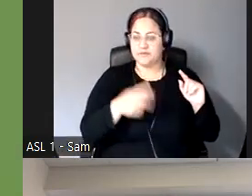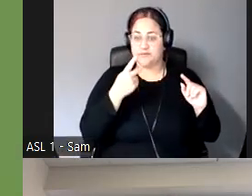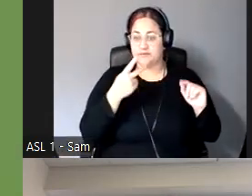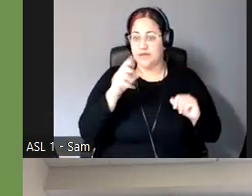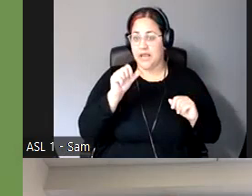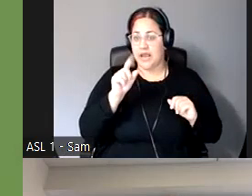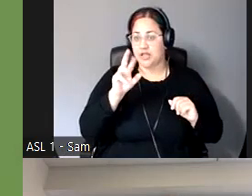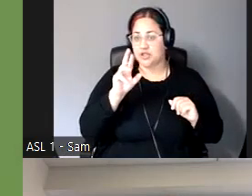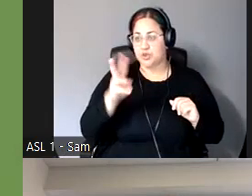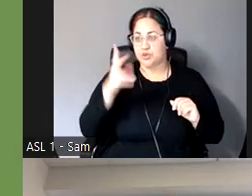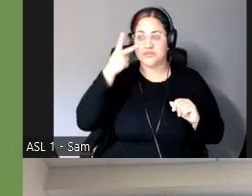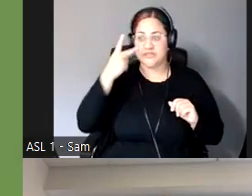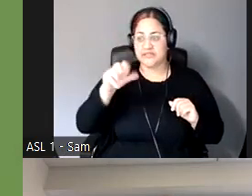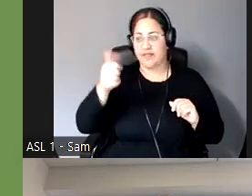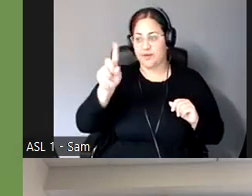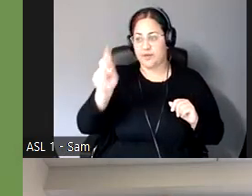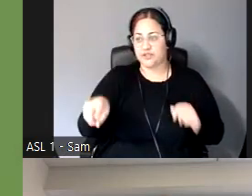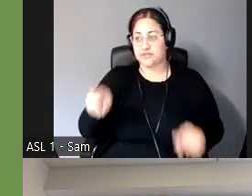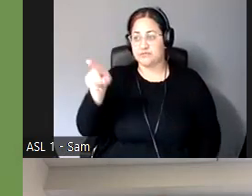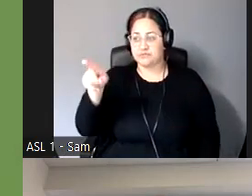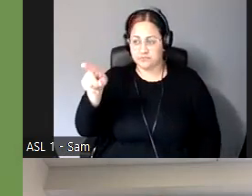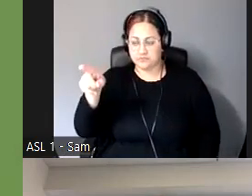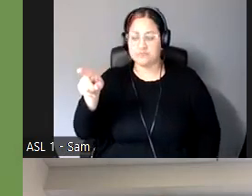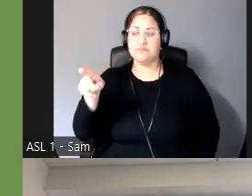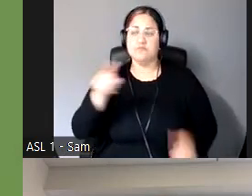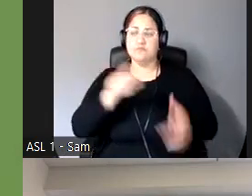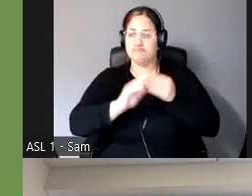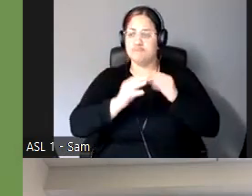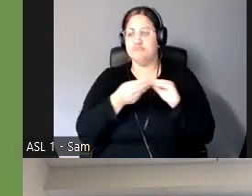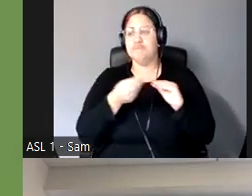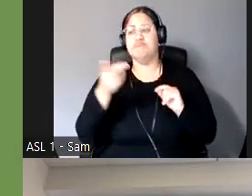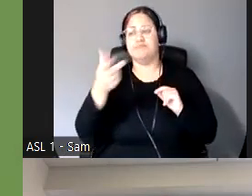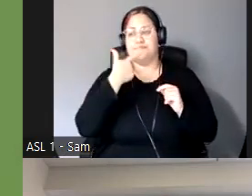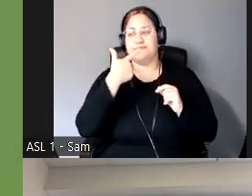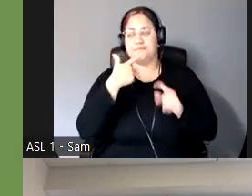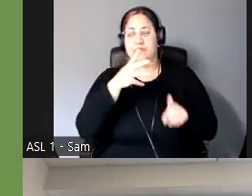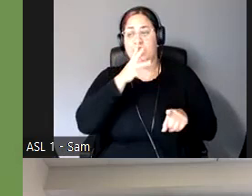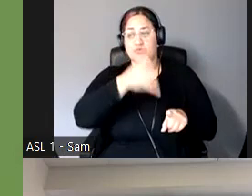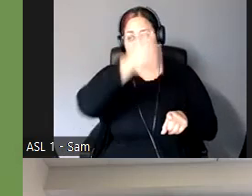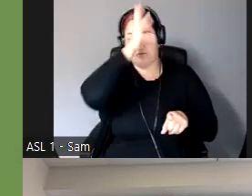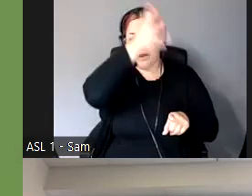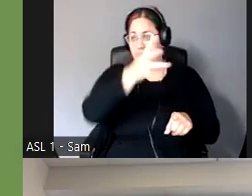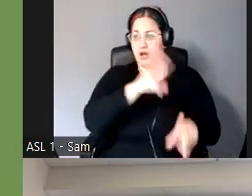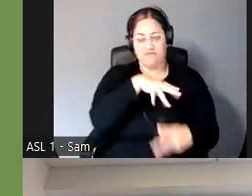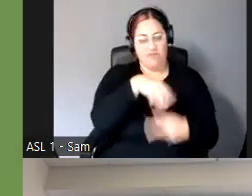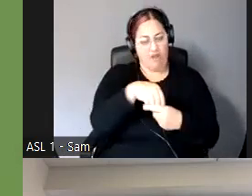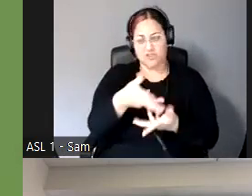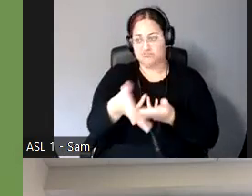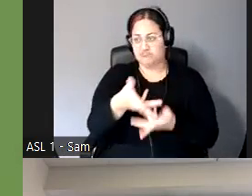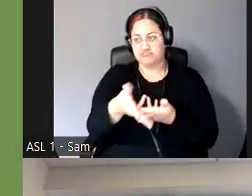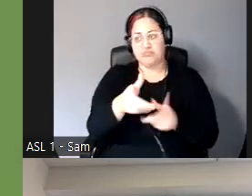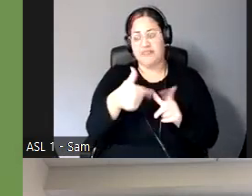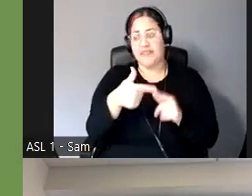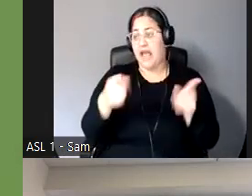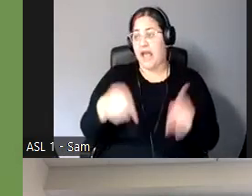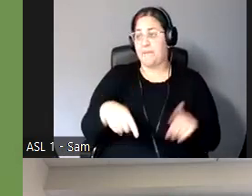Have you ever had a case where the grandparents were very much involved in the grandchild's life? The mother assaulted the grandmother in front of the grandchild,